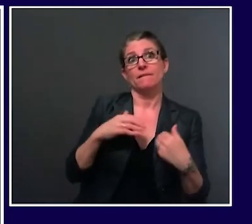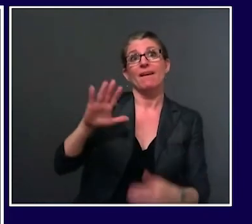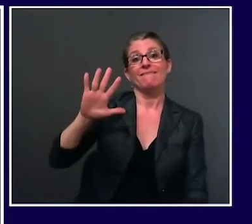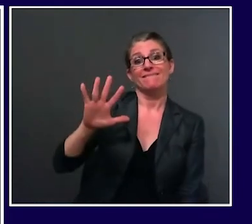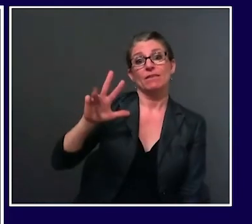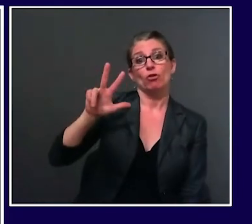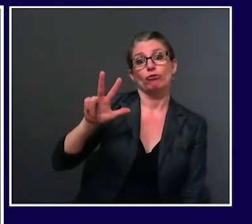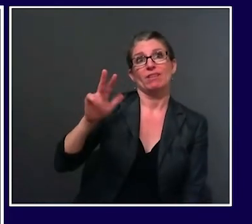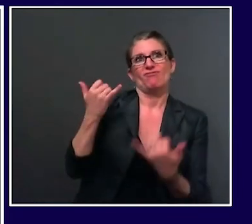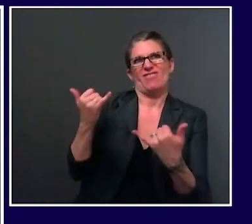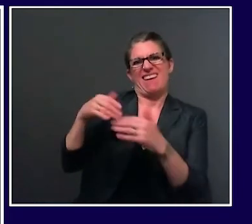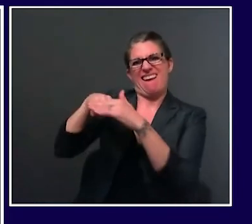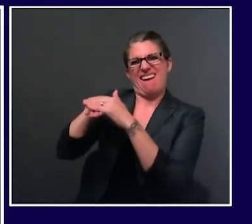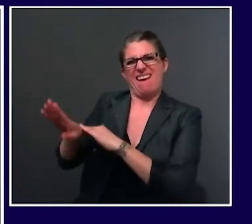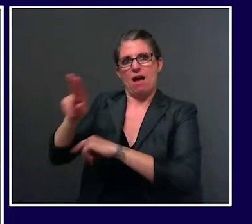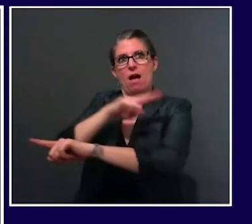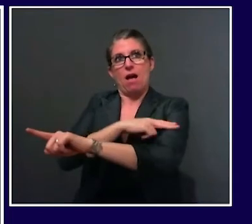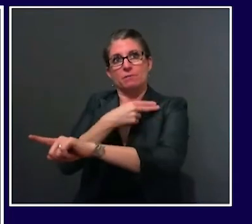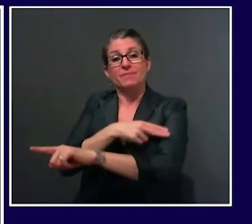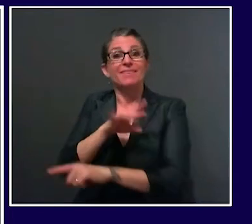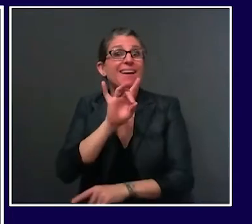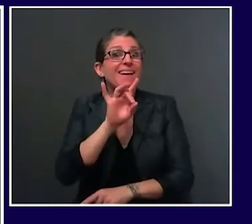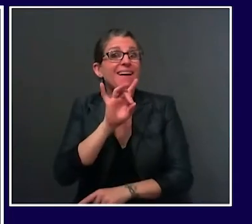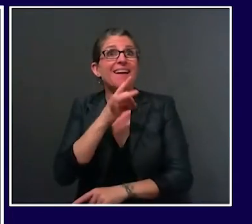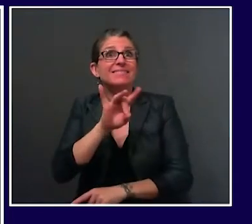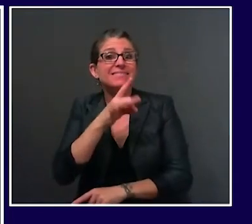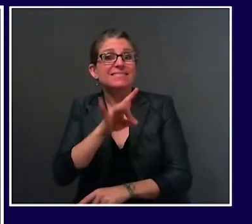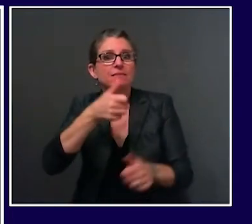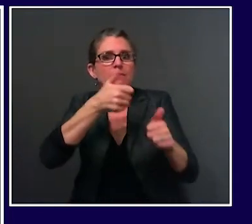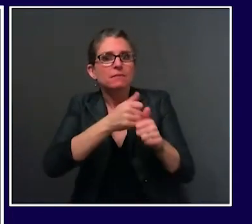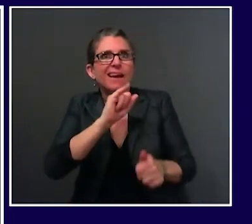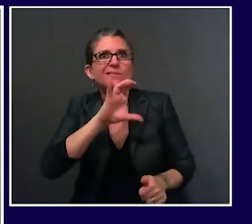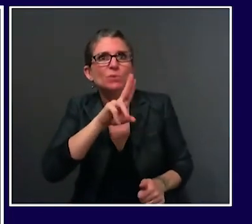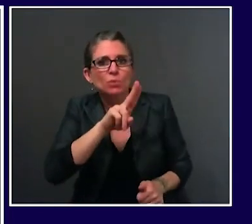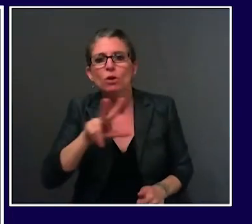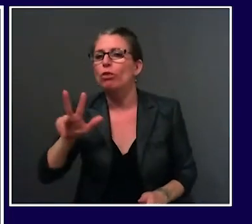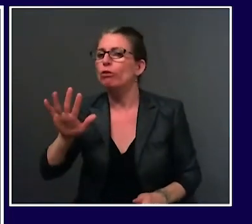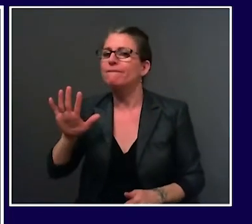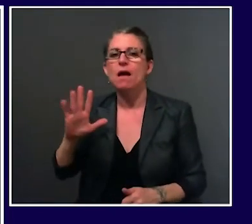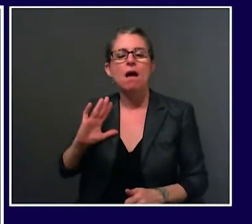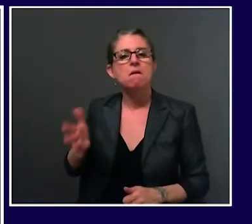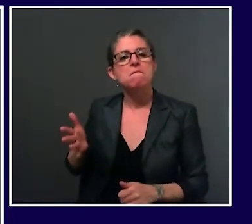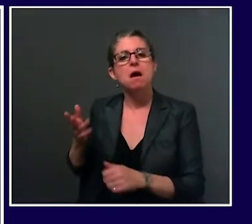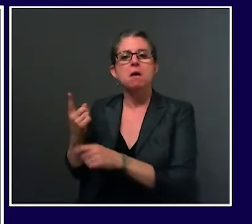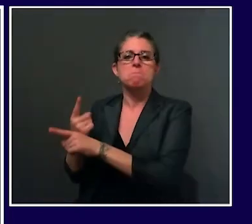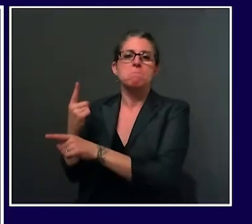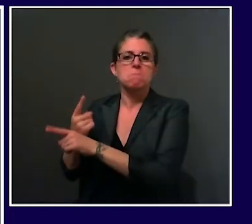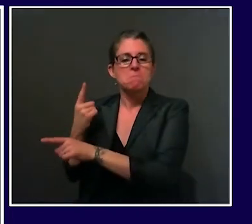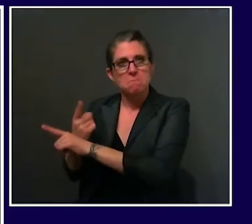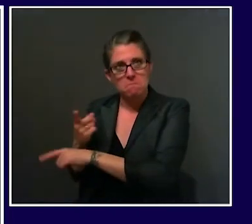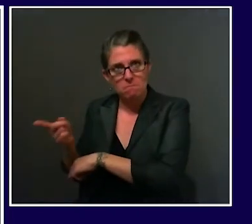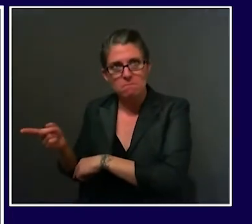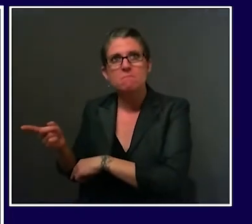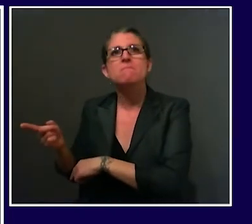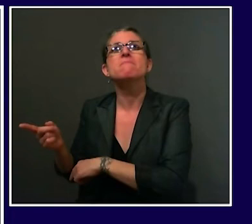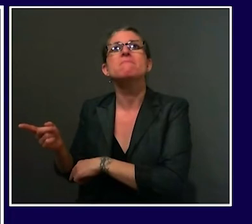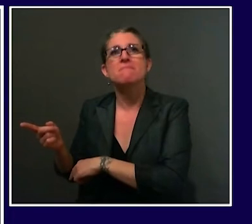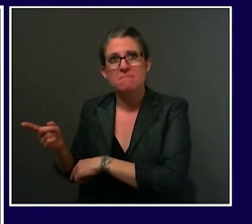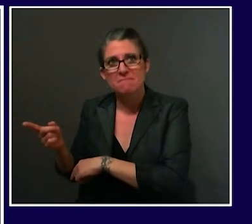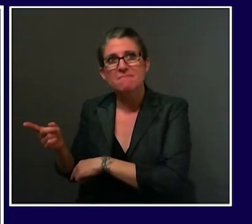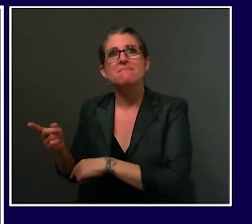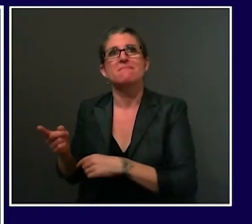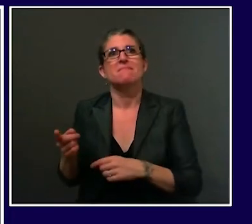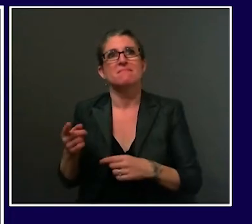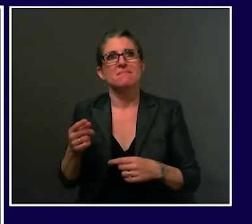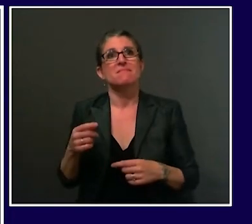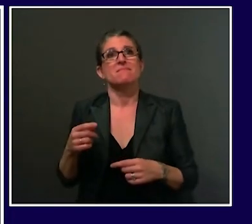ICUs, 35 in non-ICUs. What's been of concern in recent days, Steve, is a few things. The first is that the